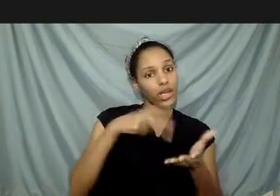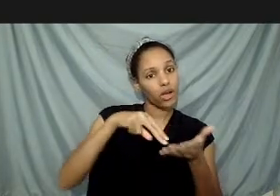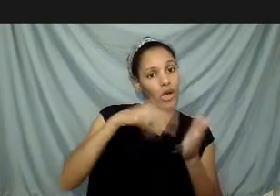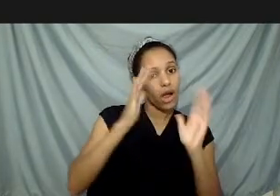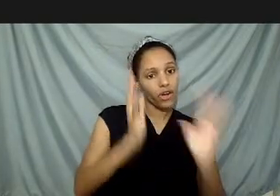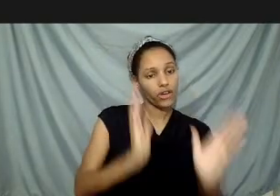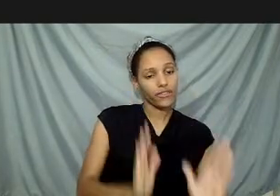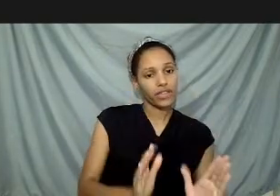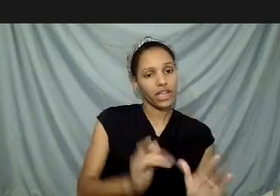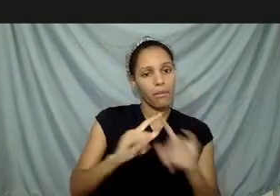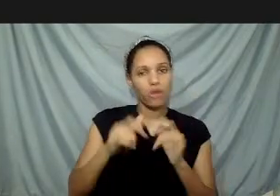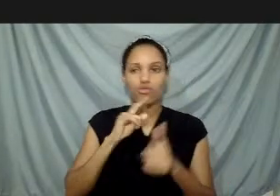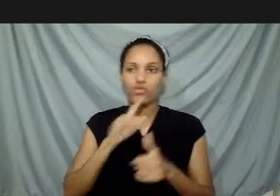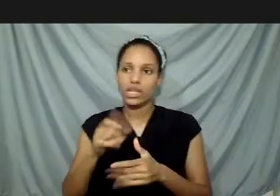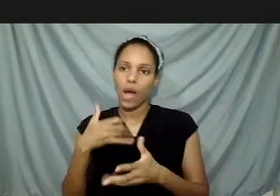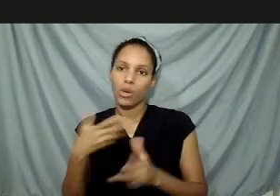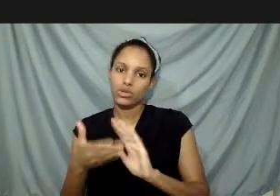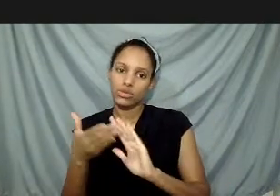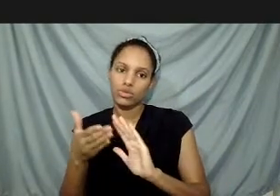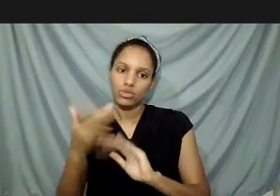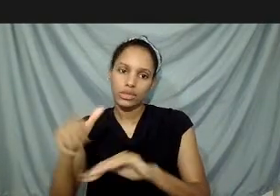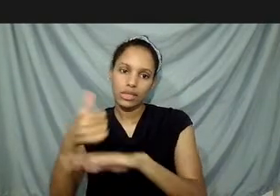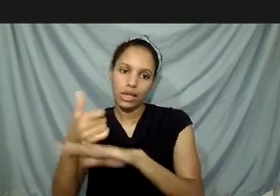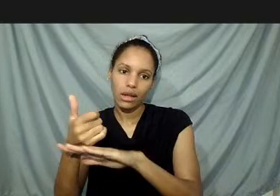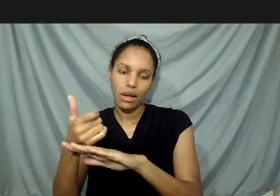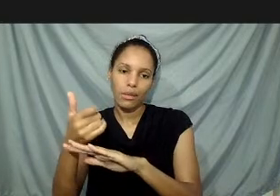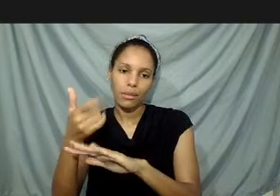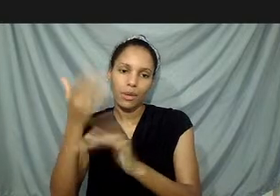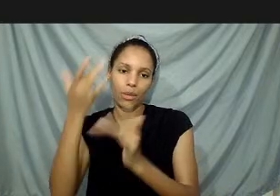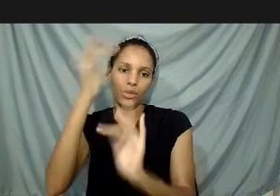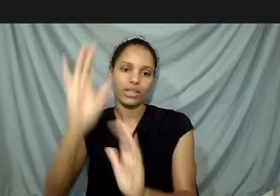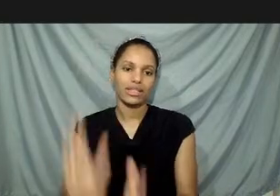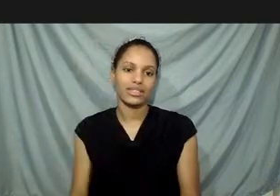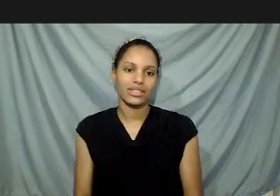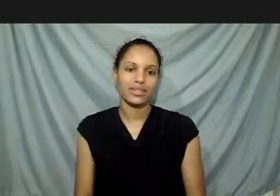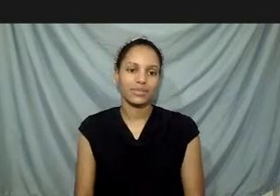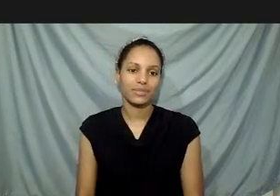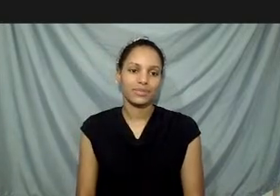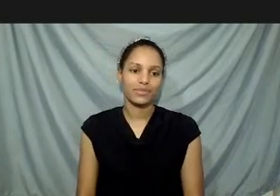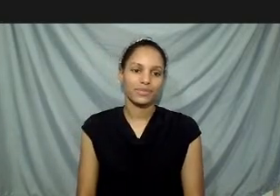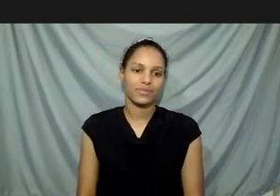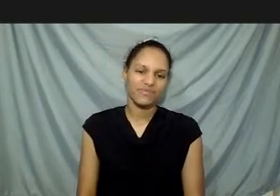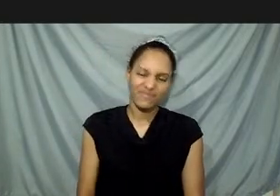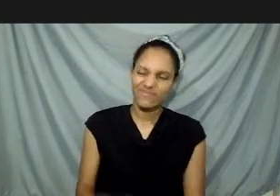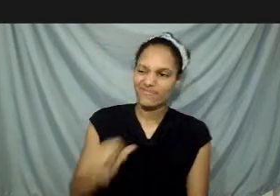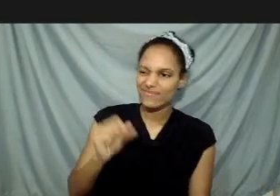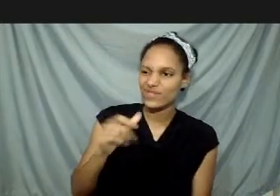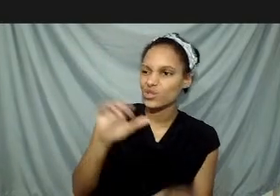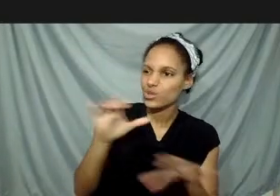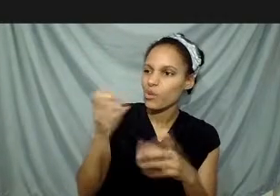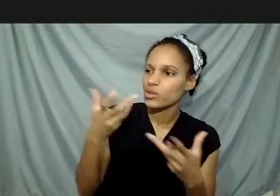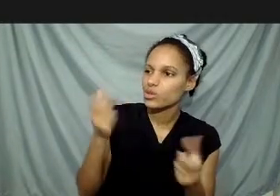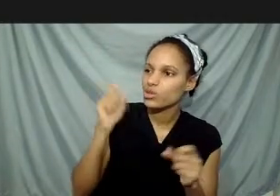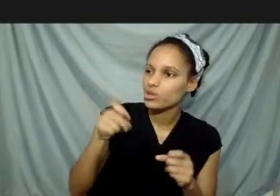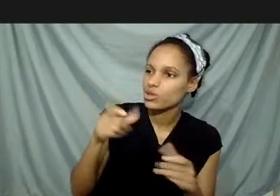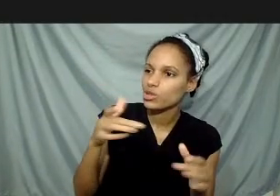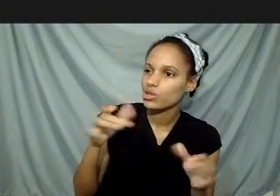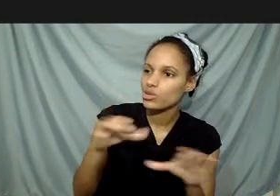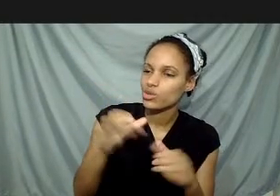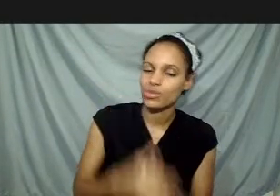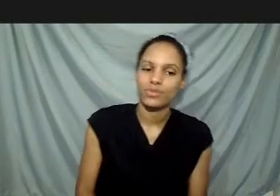about facilitating brilliance. Ibaye, Mama Bernice, doing what you're supposed to do. Deva, quickly.